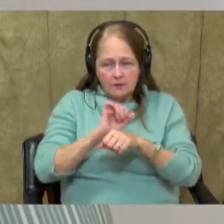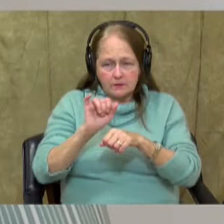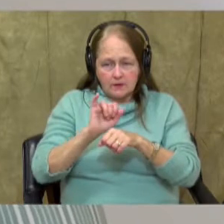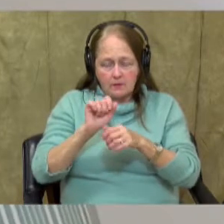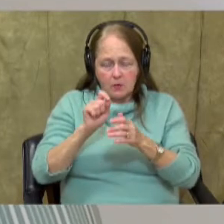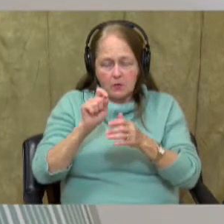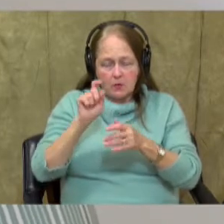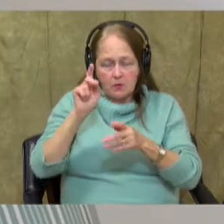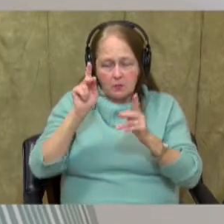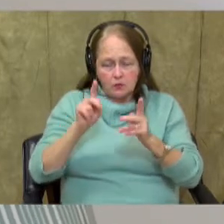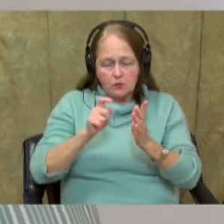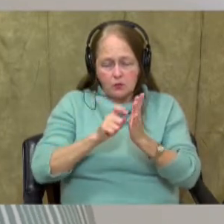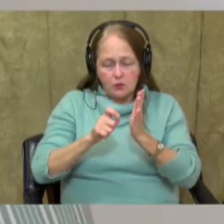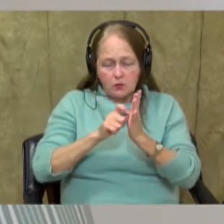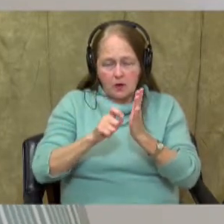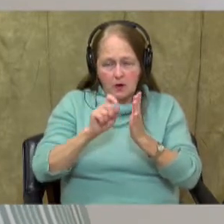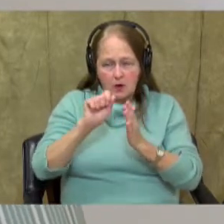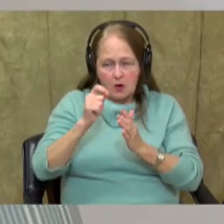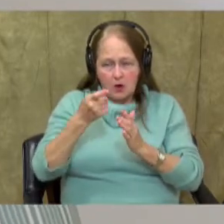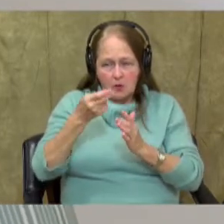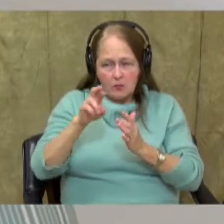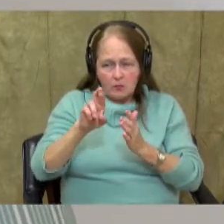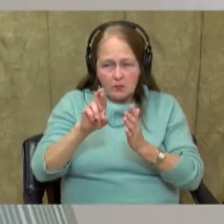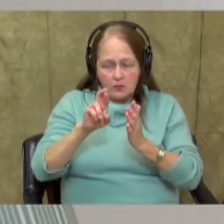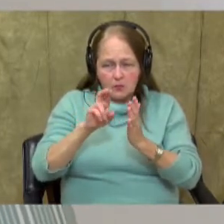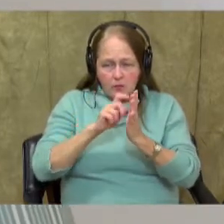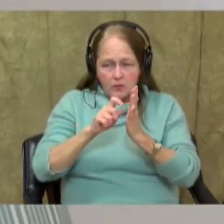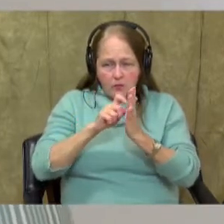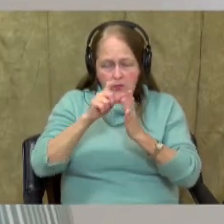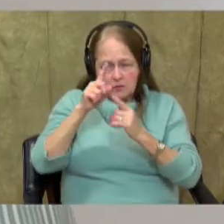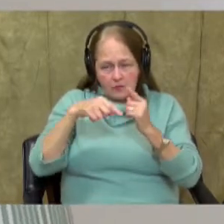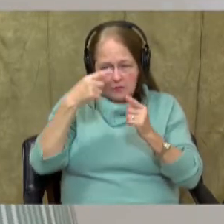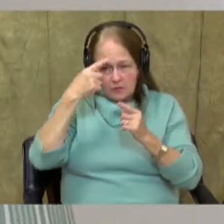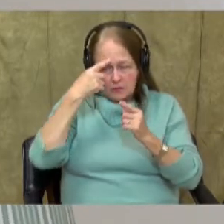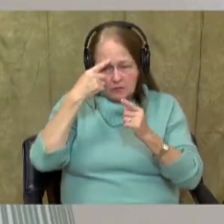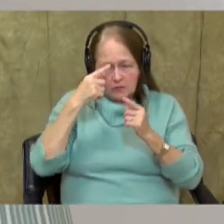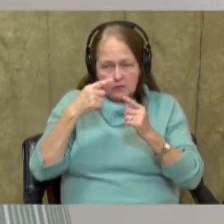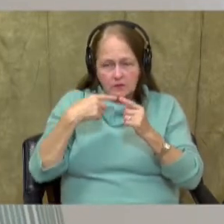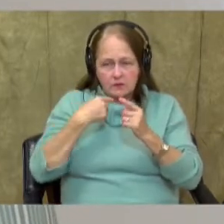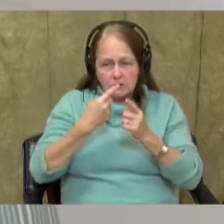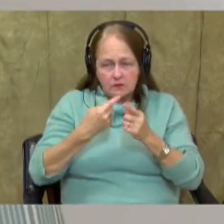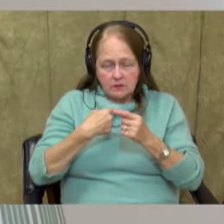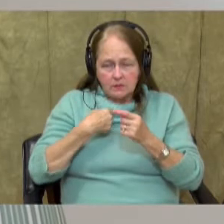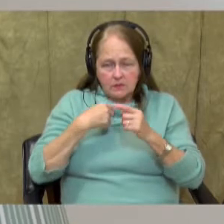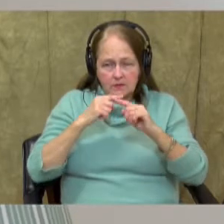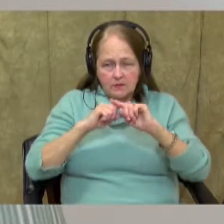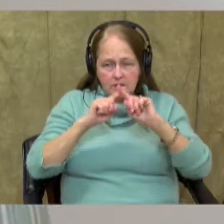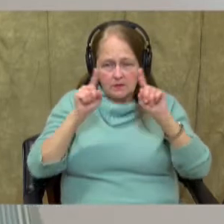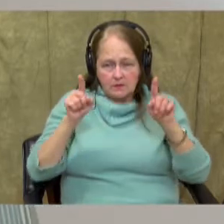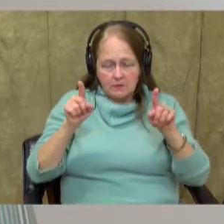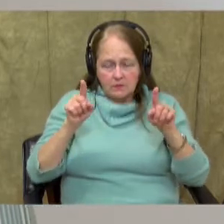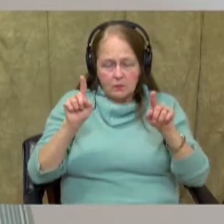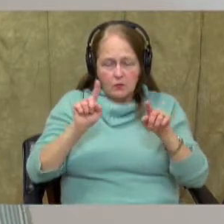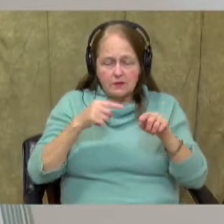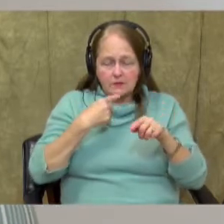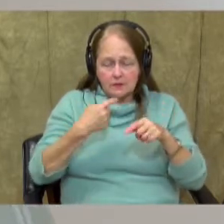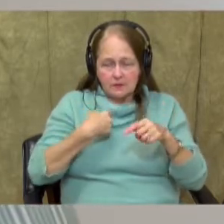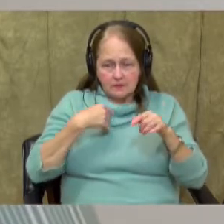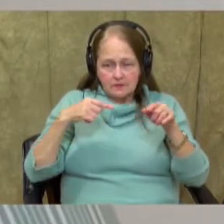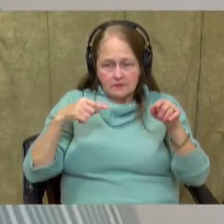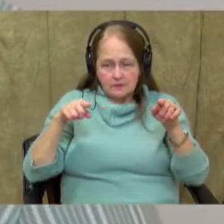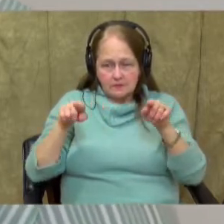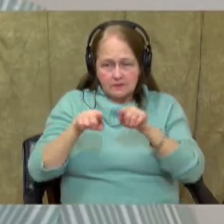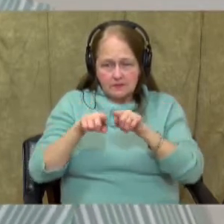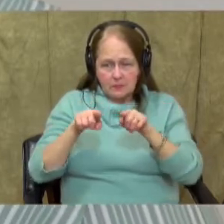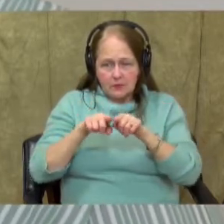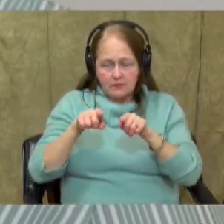authors. When we have that, we have to sit there and think about what are they telling me that's different and what are they telling me that's